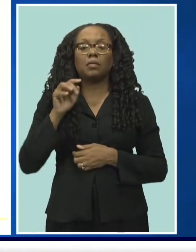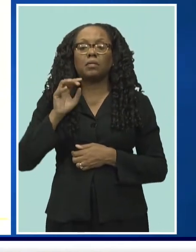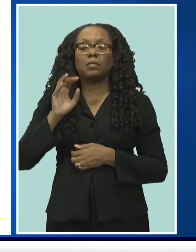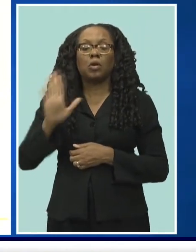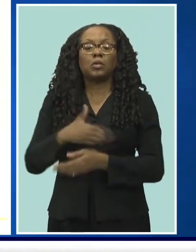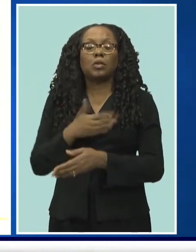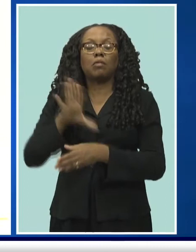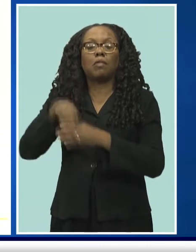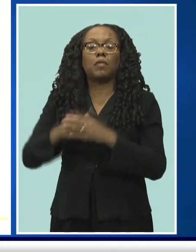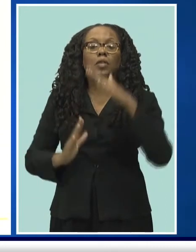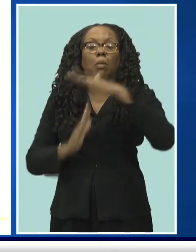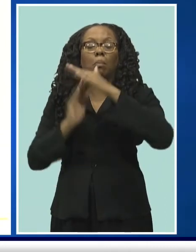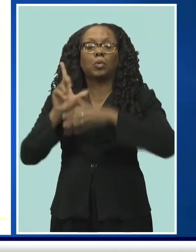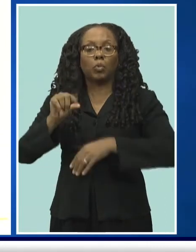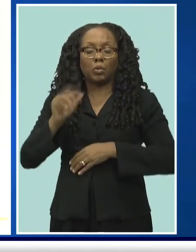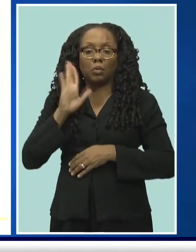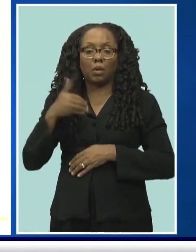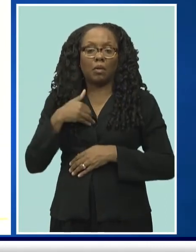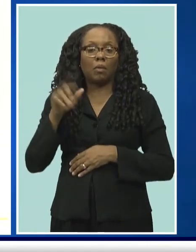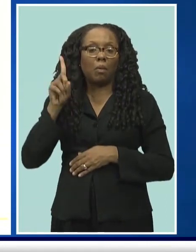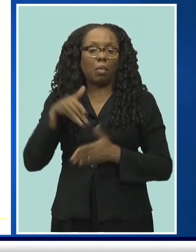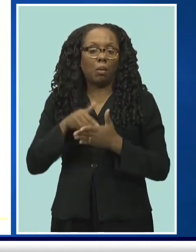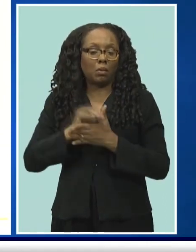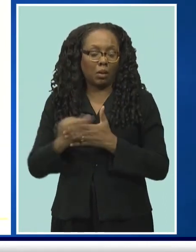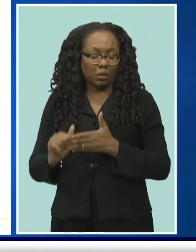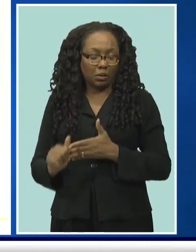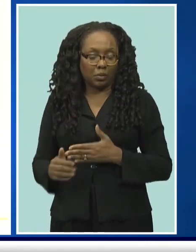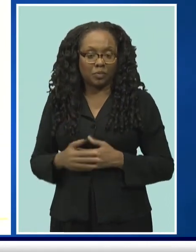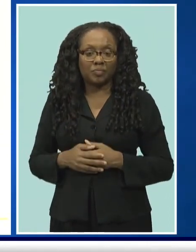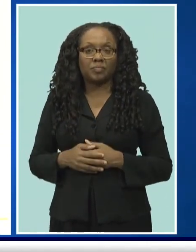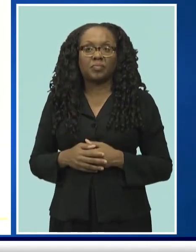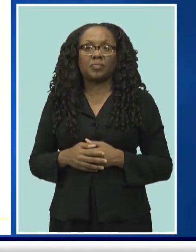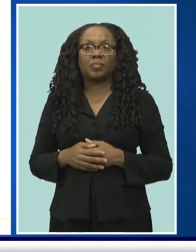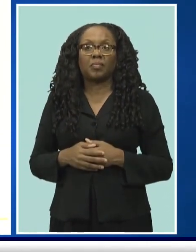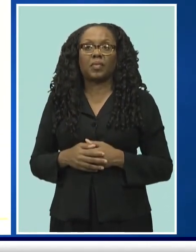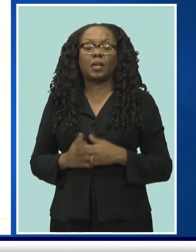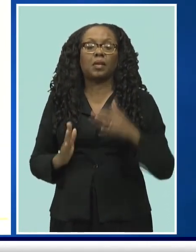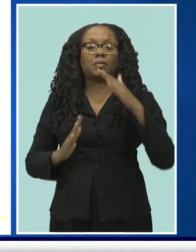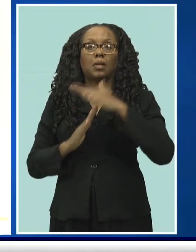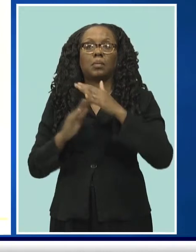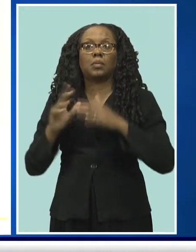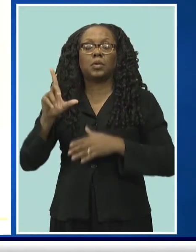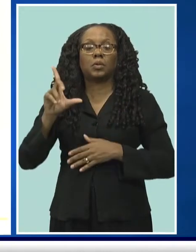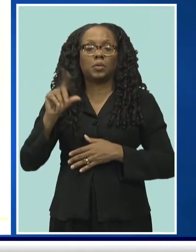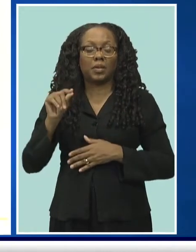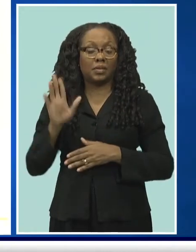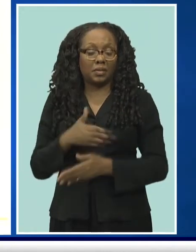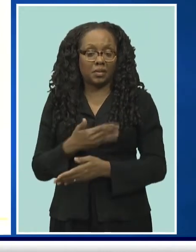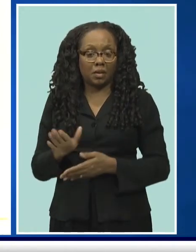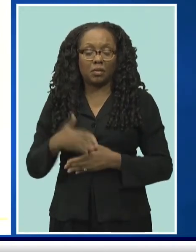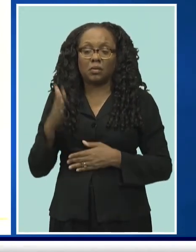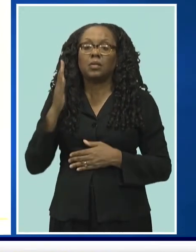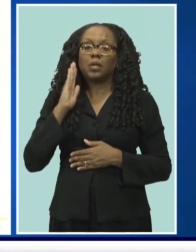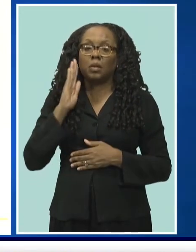will receive a cash incentive of $1,000. The top 20 songs or artists will be featured